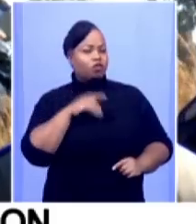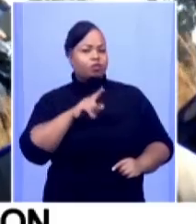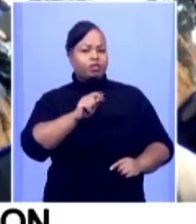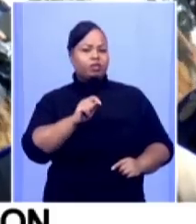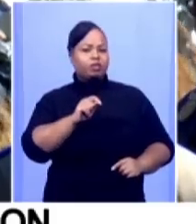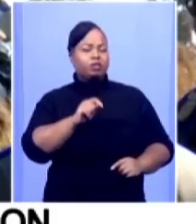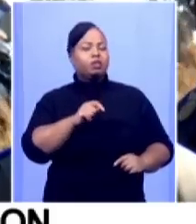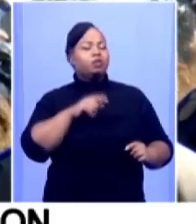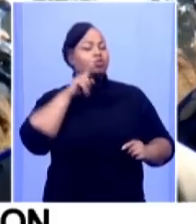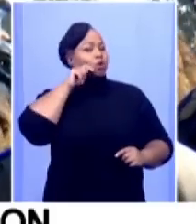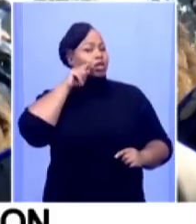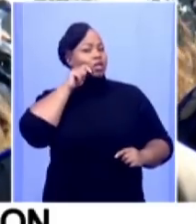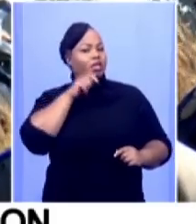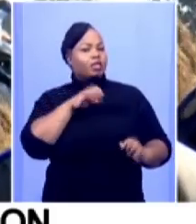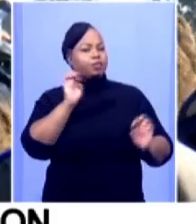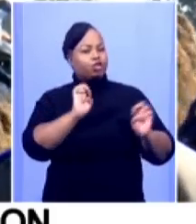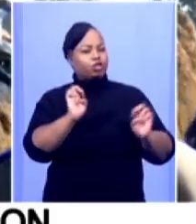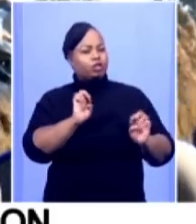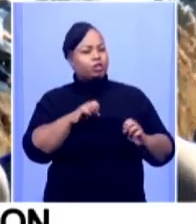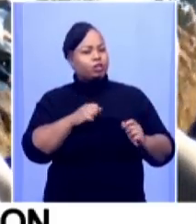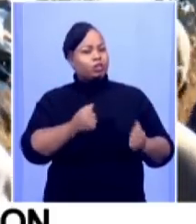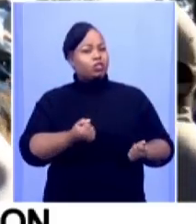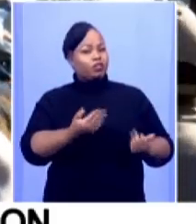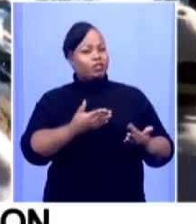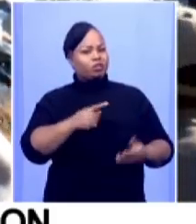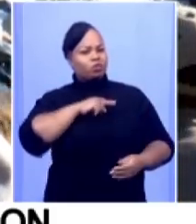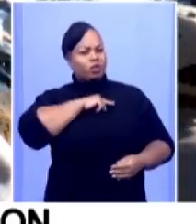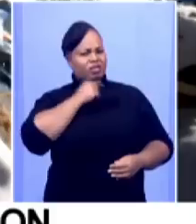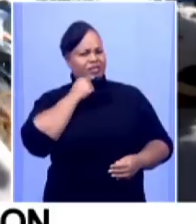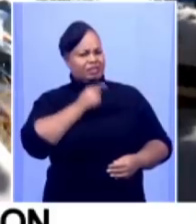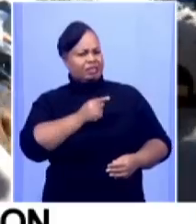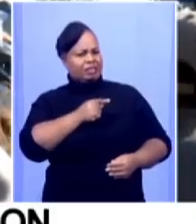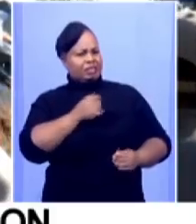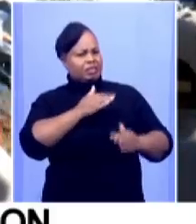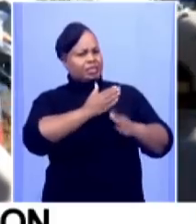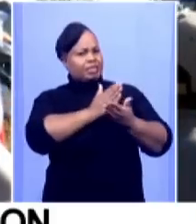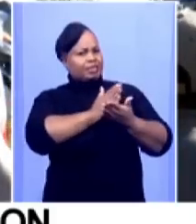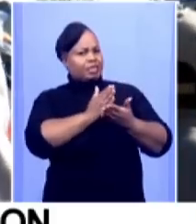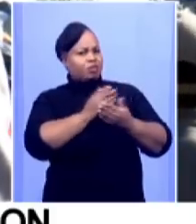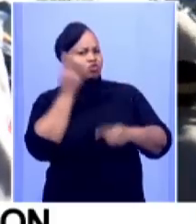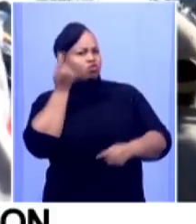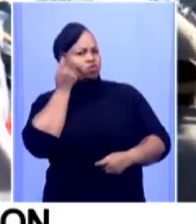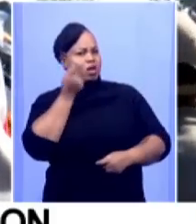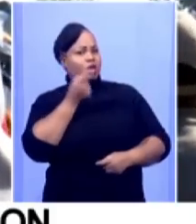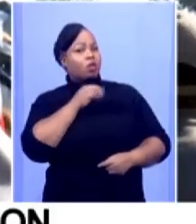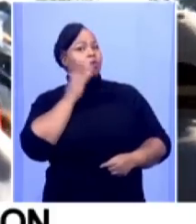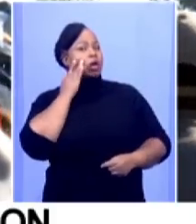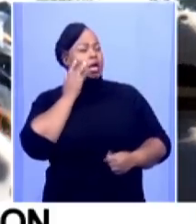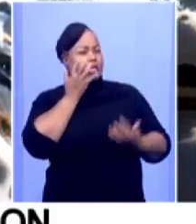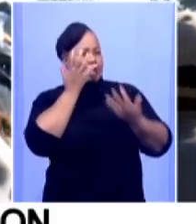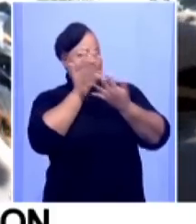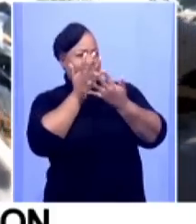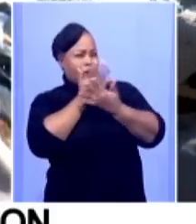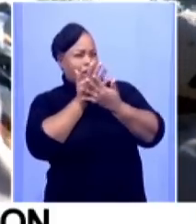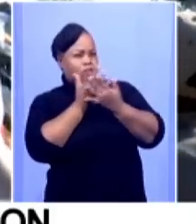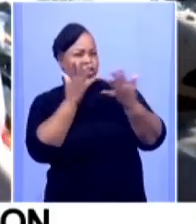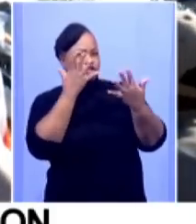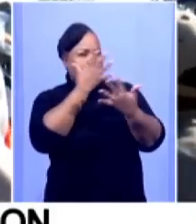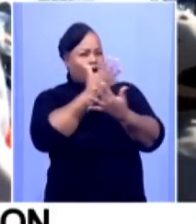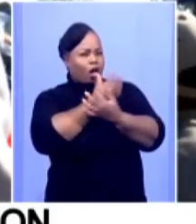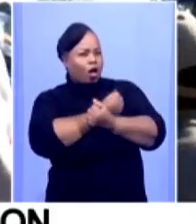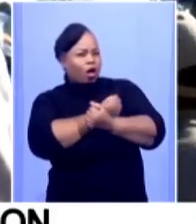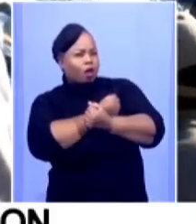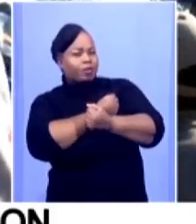that this is a semi-rural area and visibility is not so good, especially around the time of the accident. Have you had such reports of